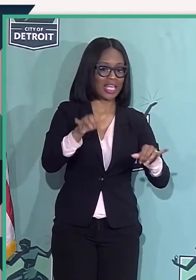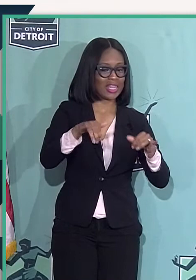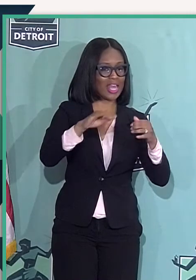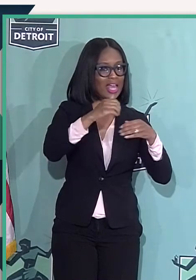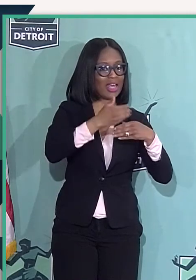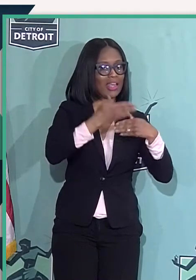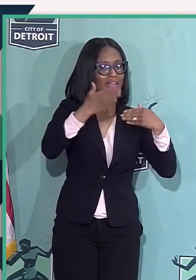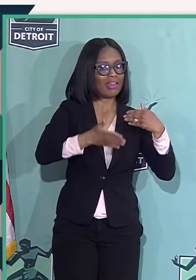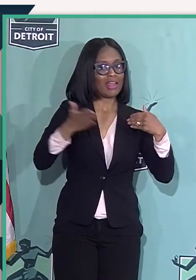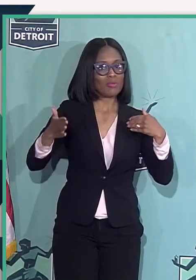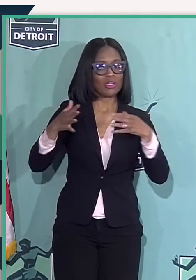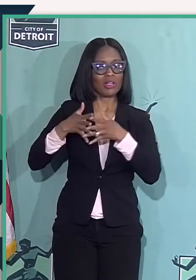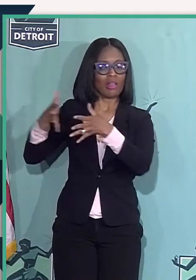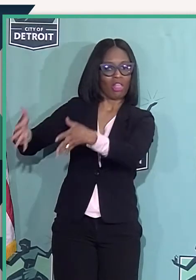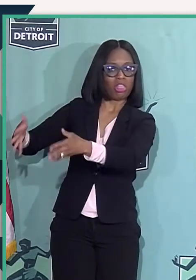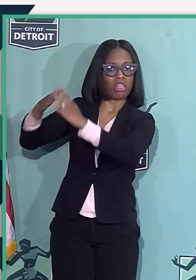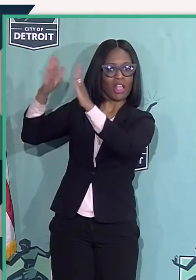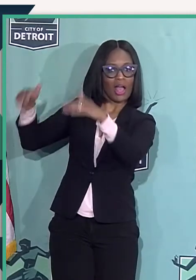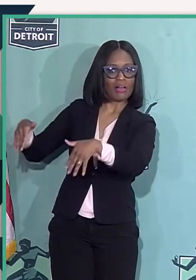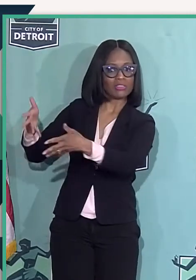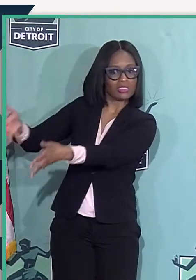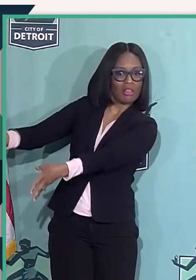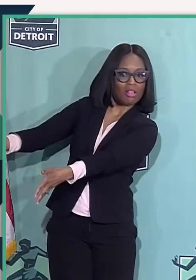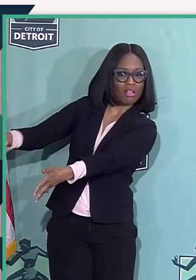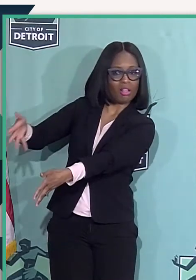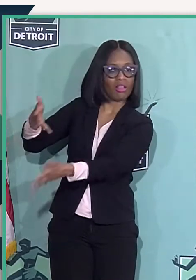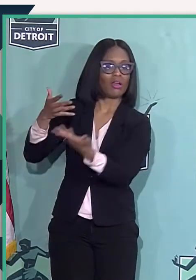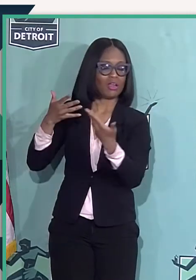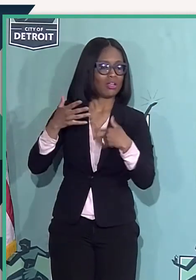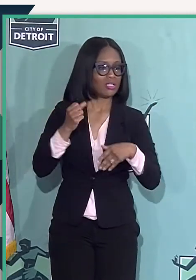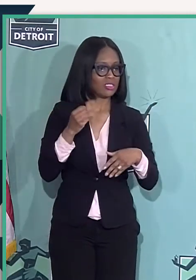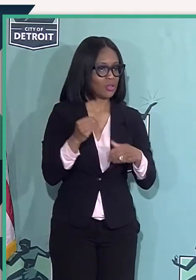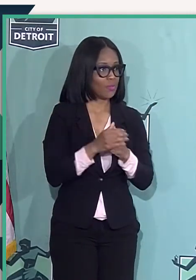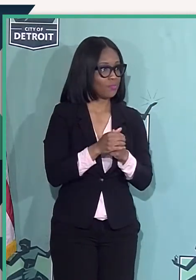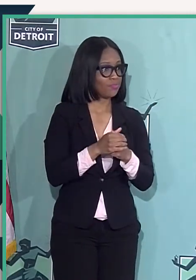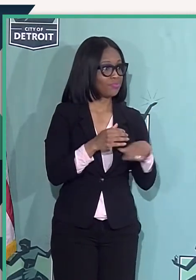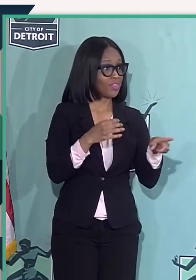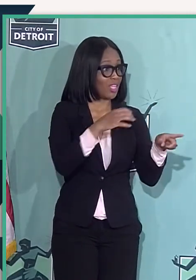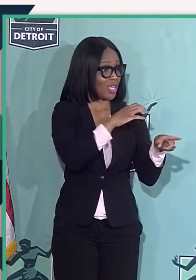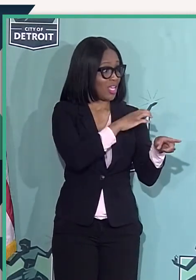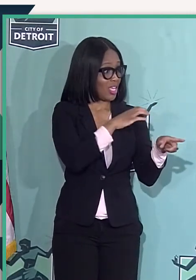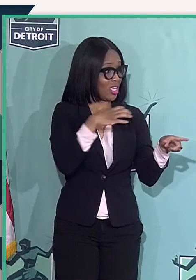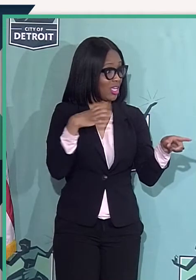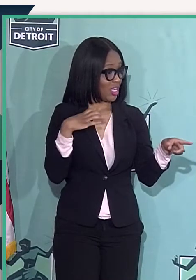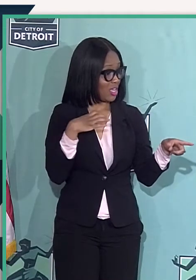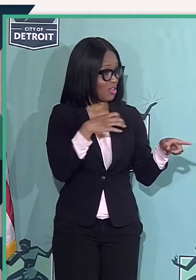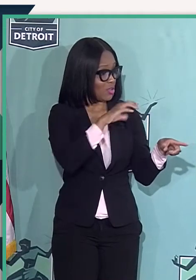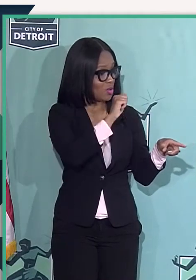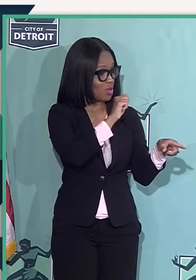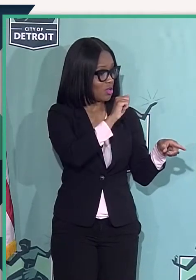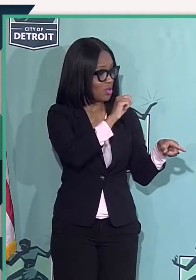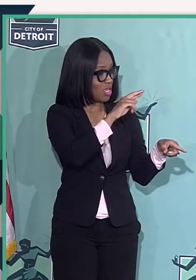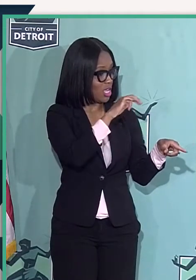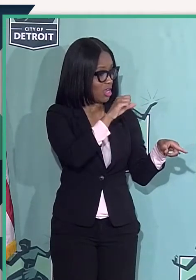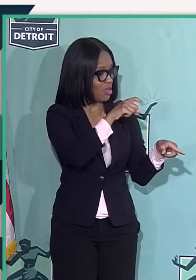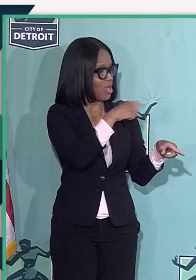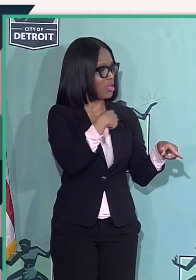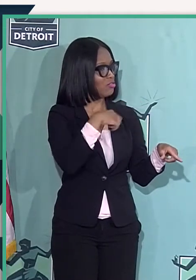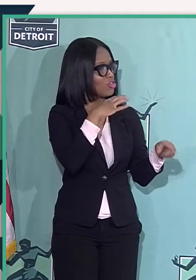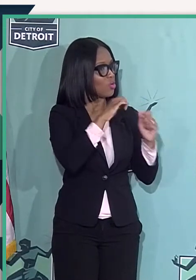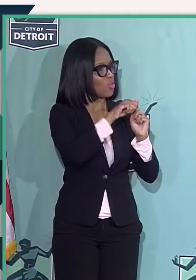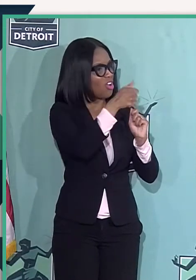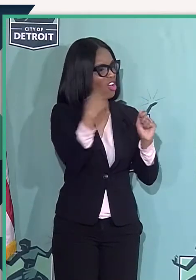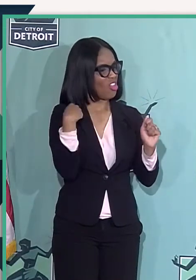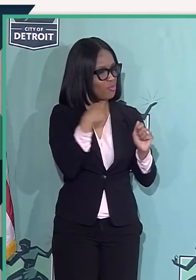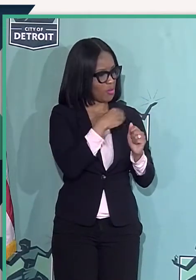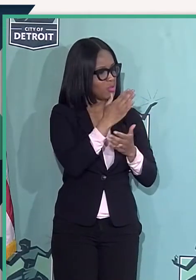take the neighborhoods back again. We just can't let that happen. Okay. And Councilwoman Ayers, in talking to individual council members, there were